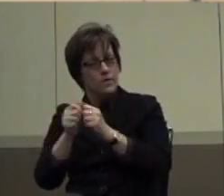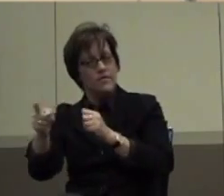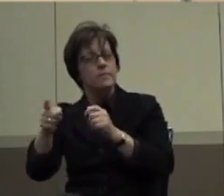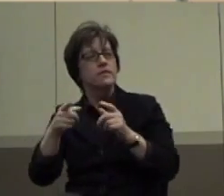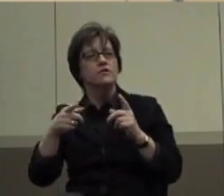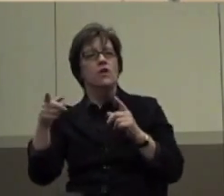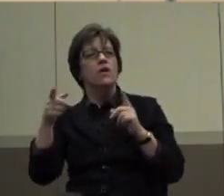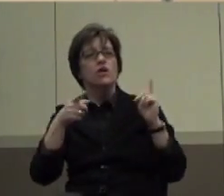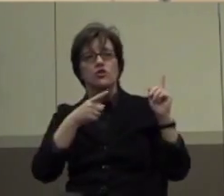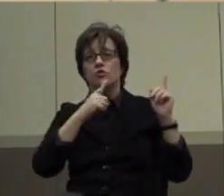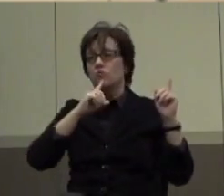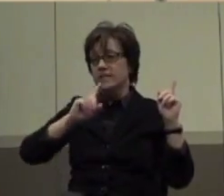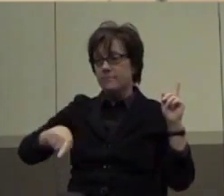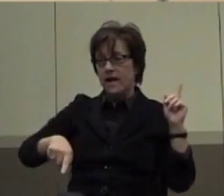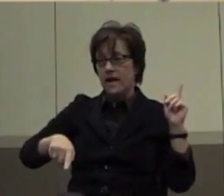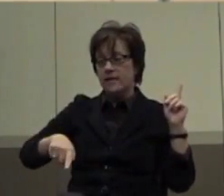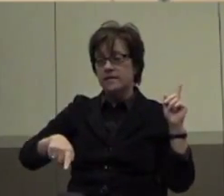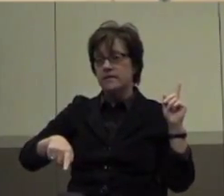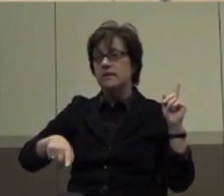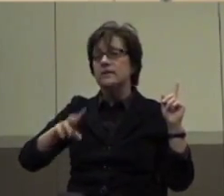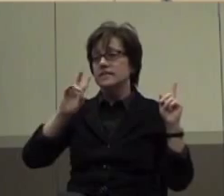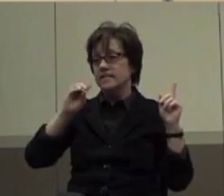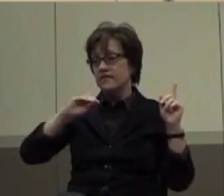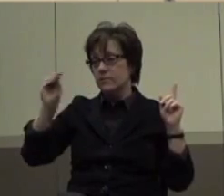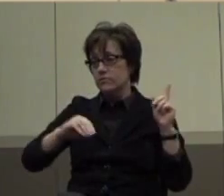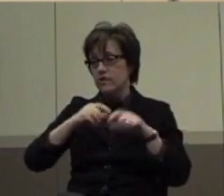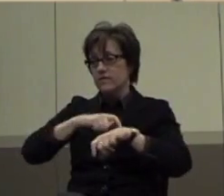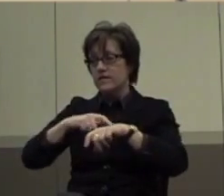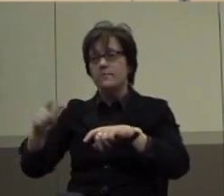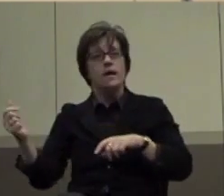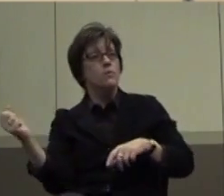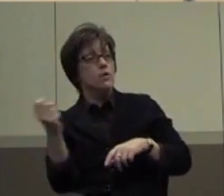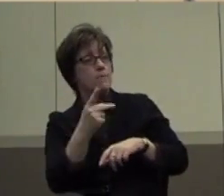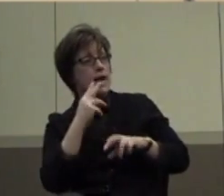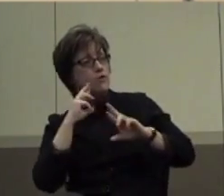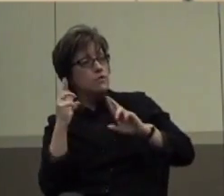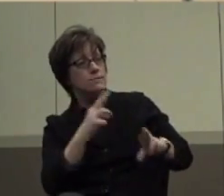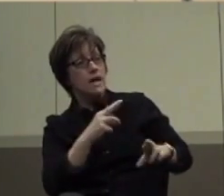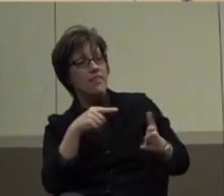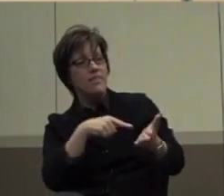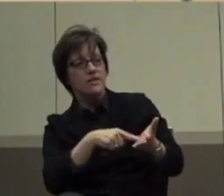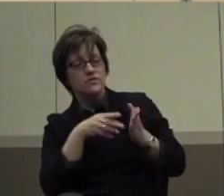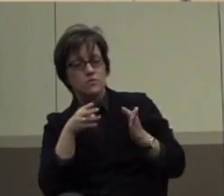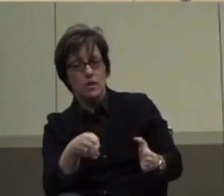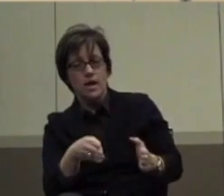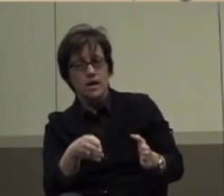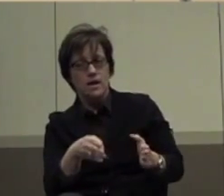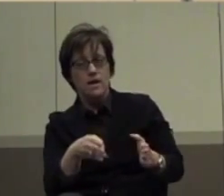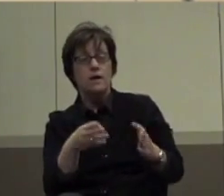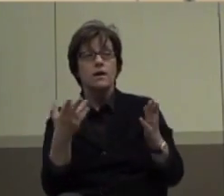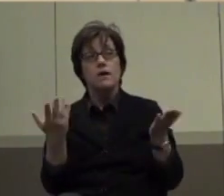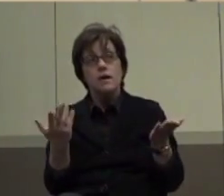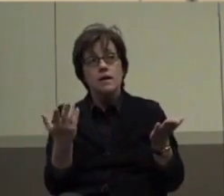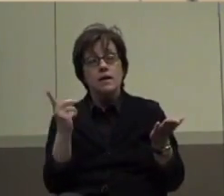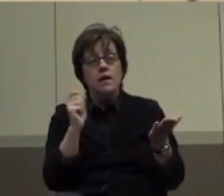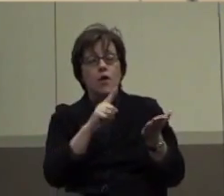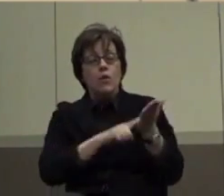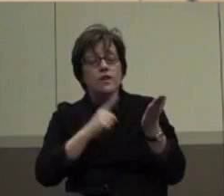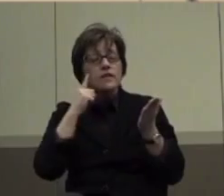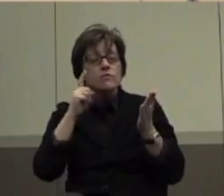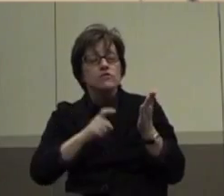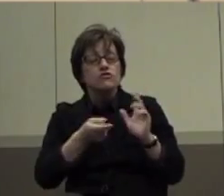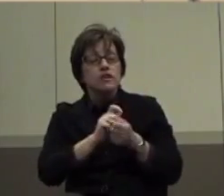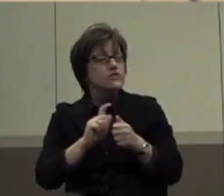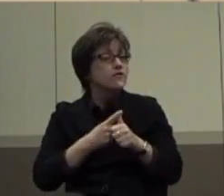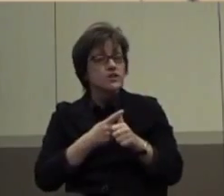response by you, 70% of the time the kid is going to come back with this response. What do you think we should change first?